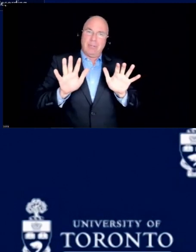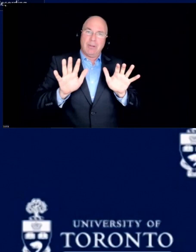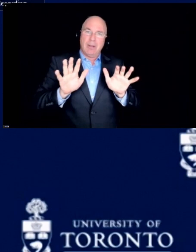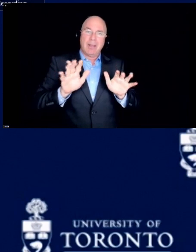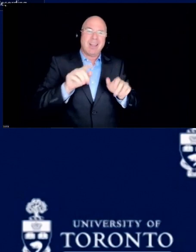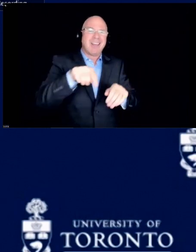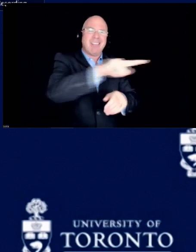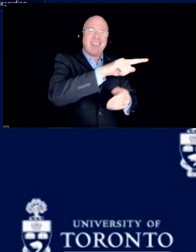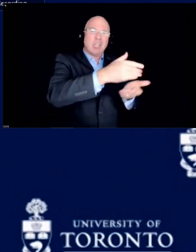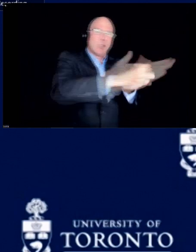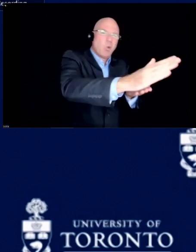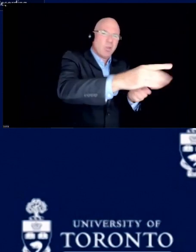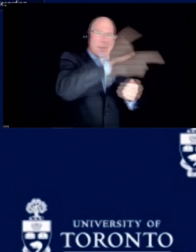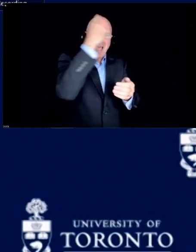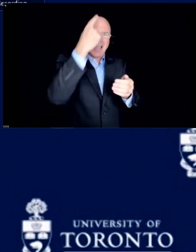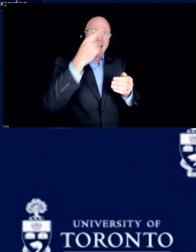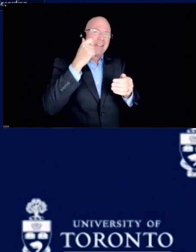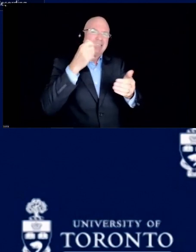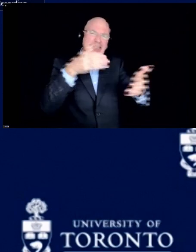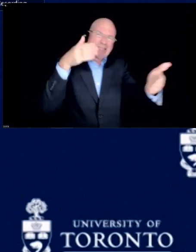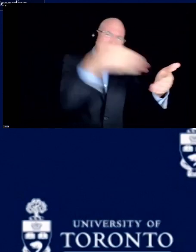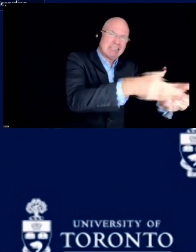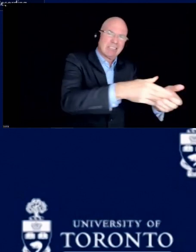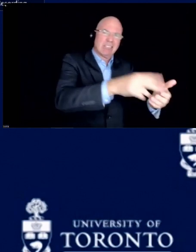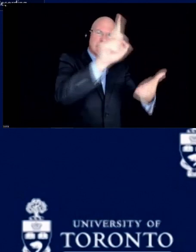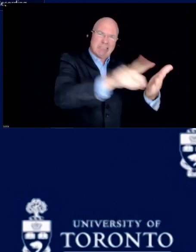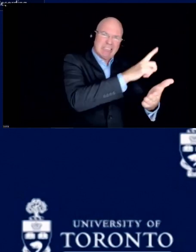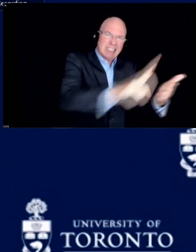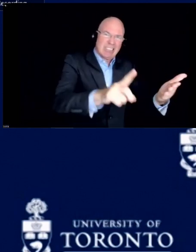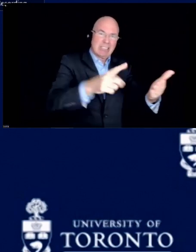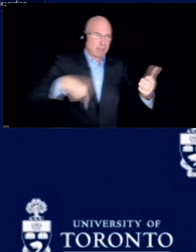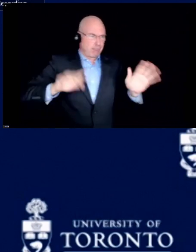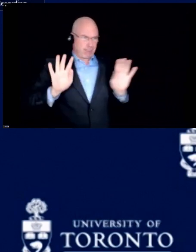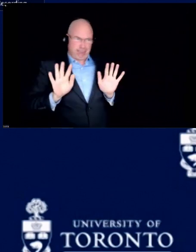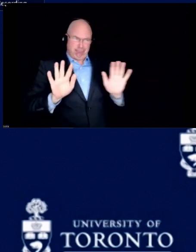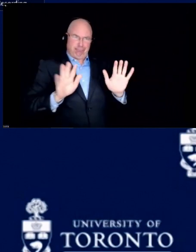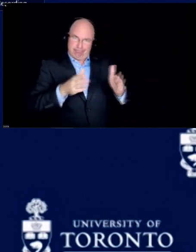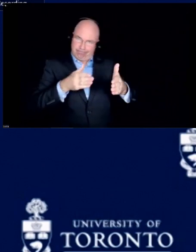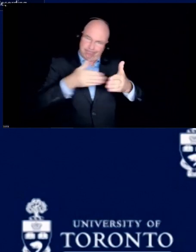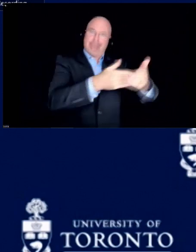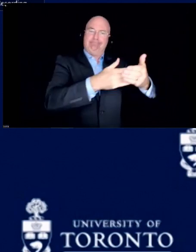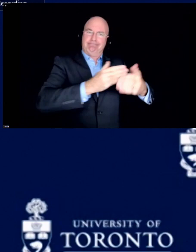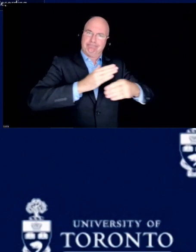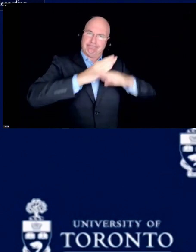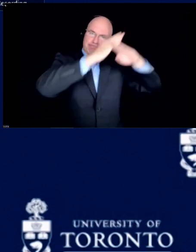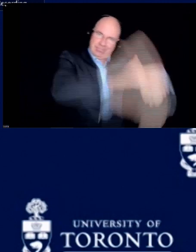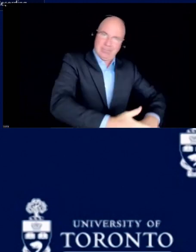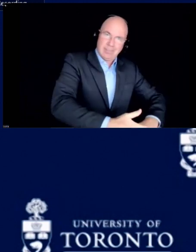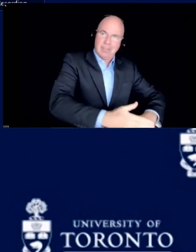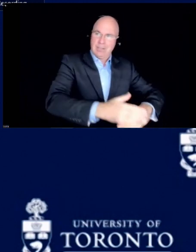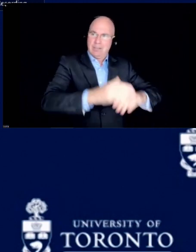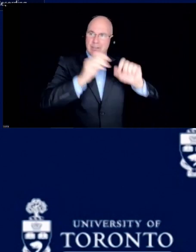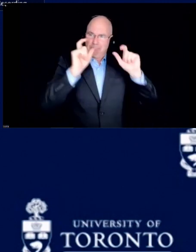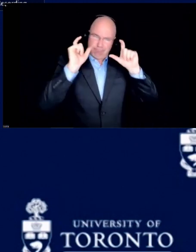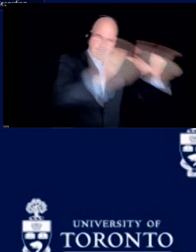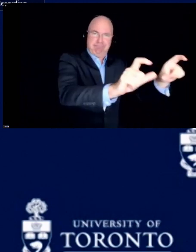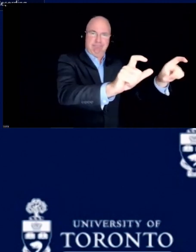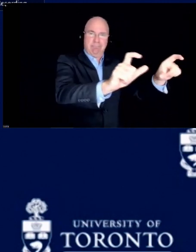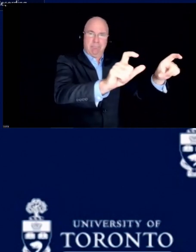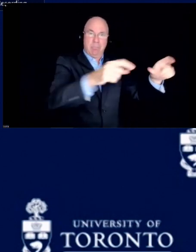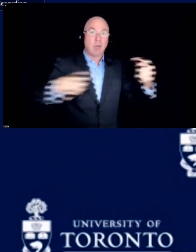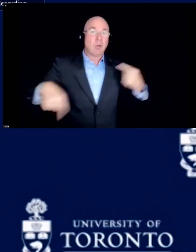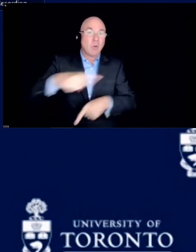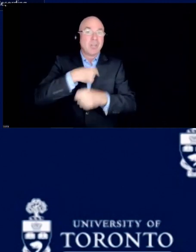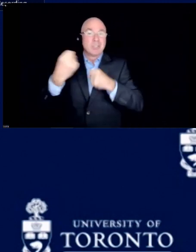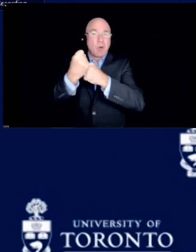exclusion, anti-Black racism, and discrimination. We have a unique opportunity here as supporters and beneficiaries of higher